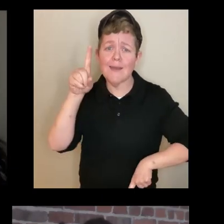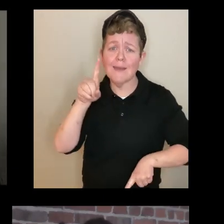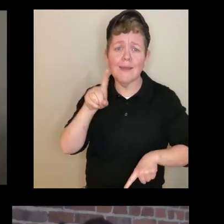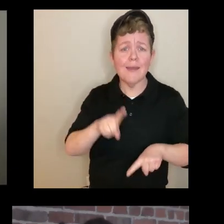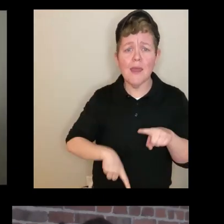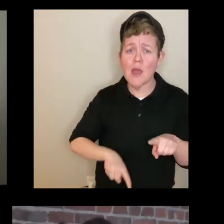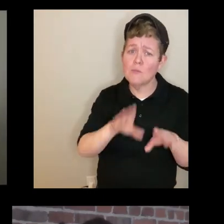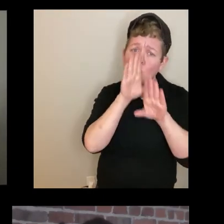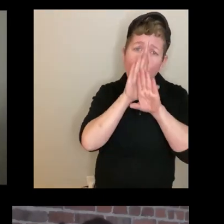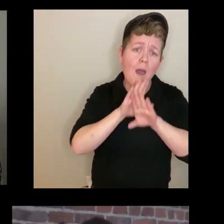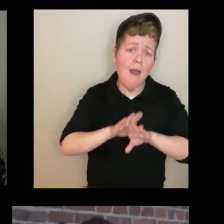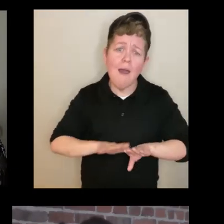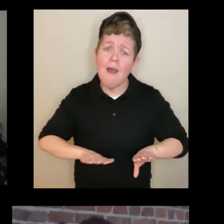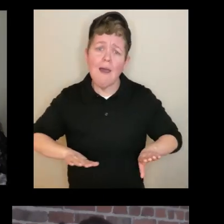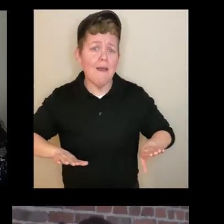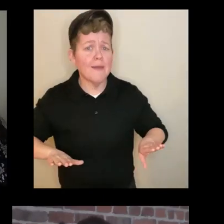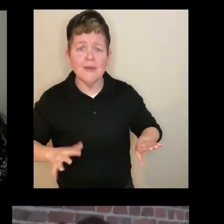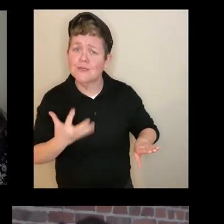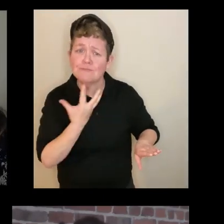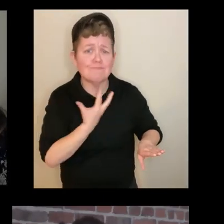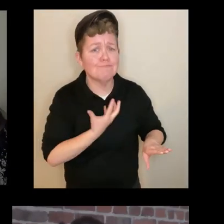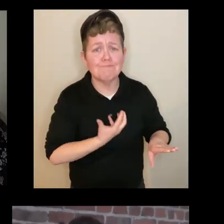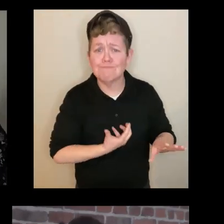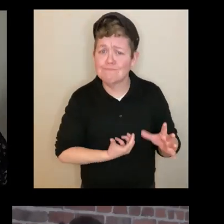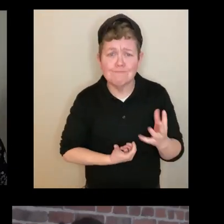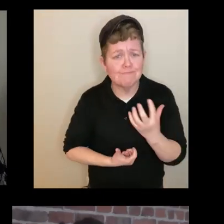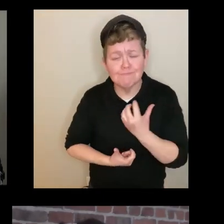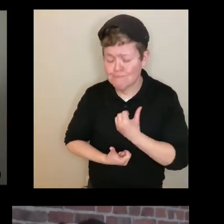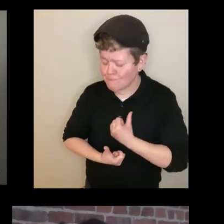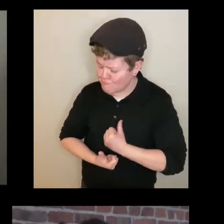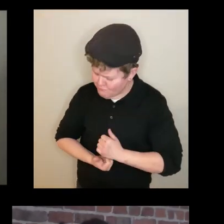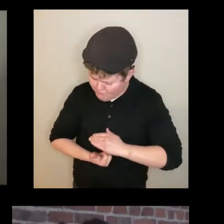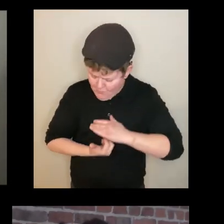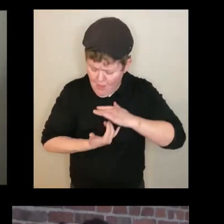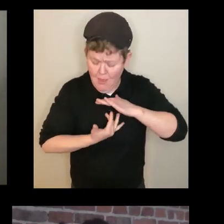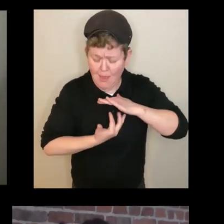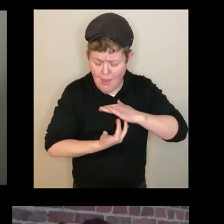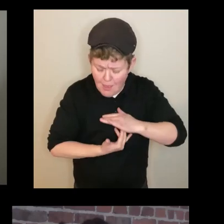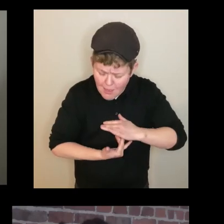I can't keep quiet. No,